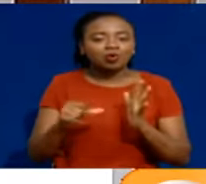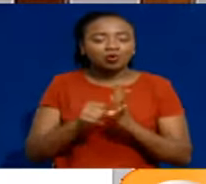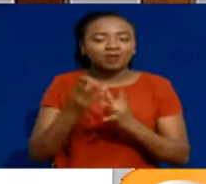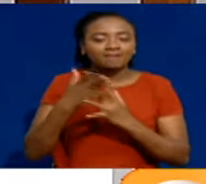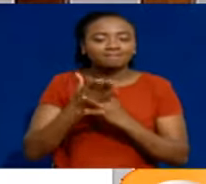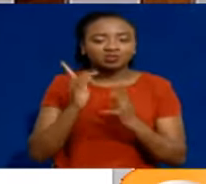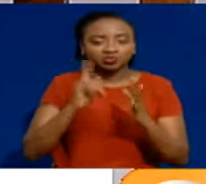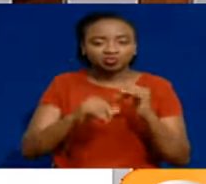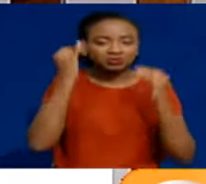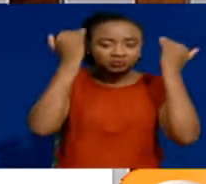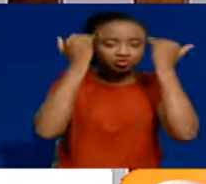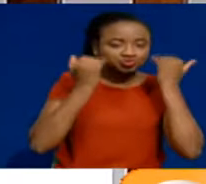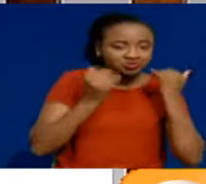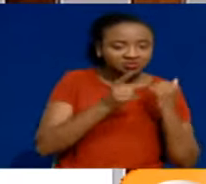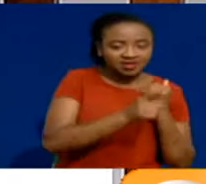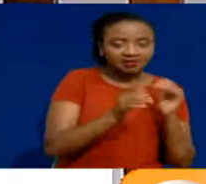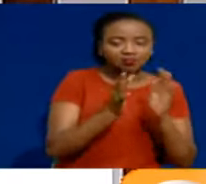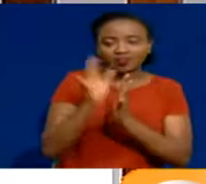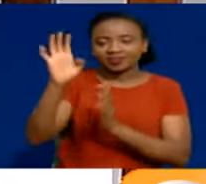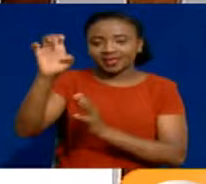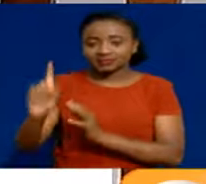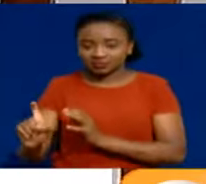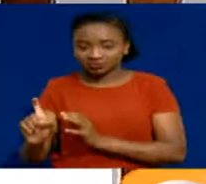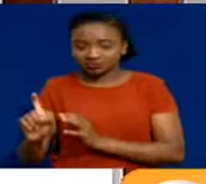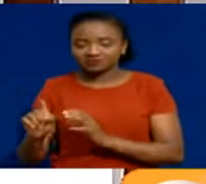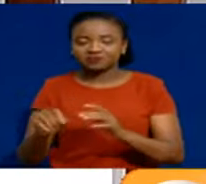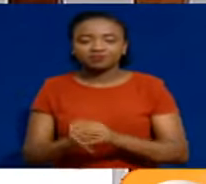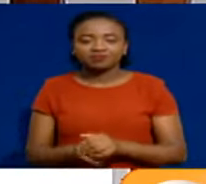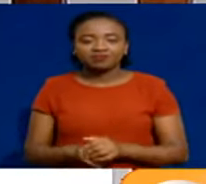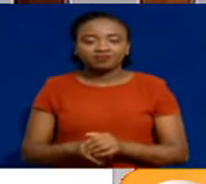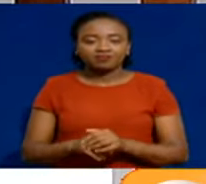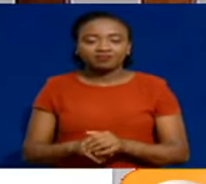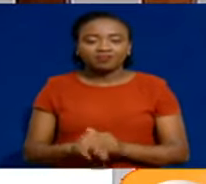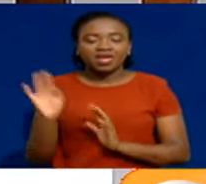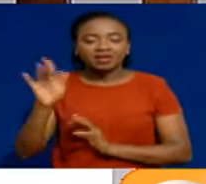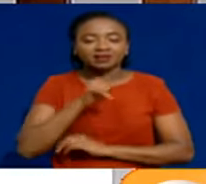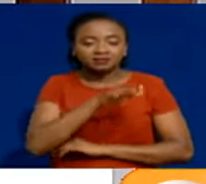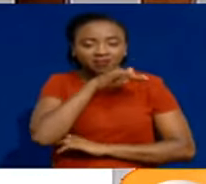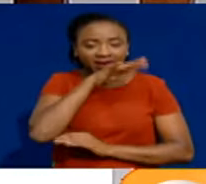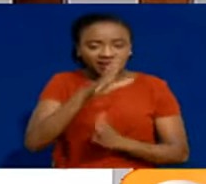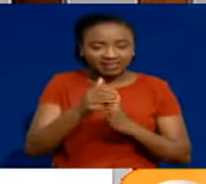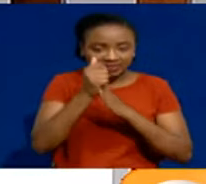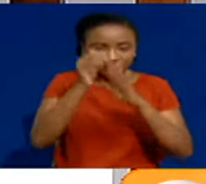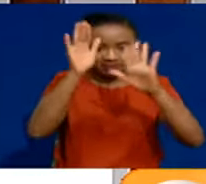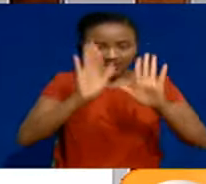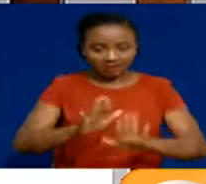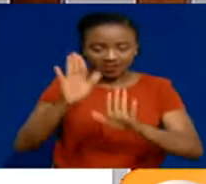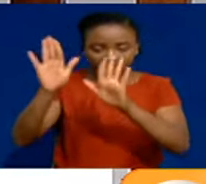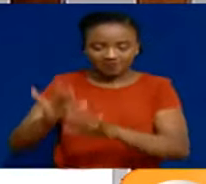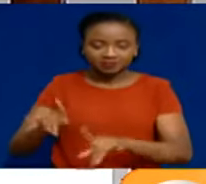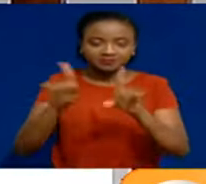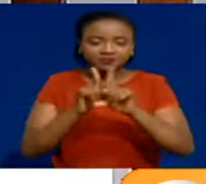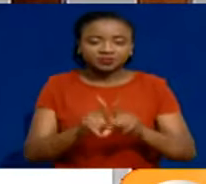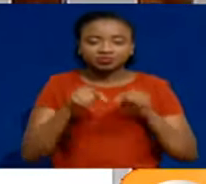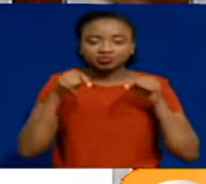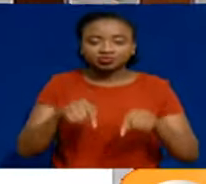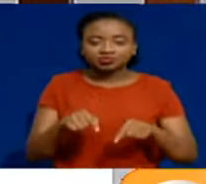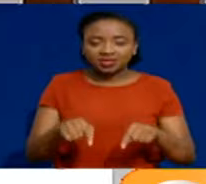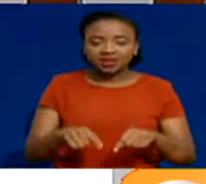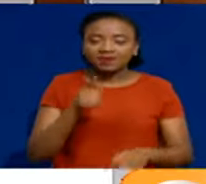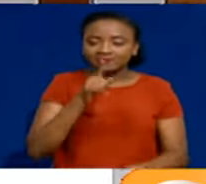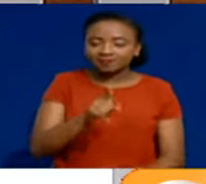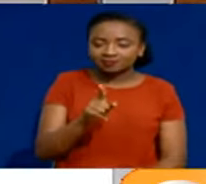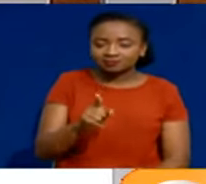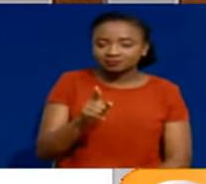the judiciary and the executive. And he was the one who was leading the campaign. And today, His Excellency the President